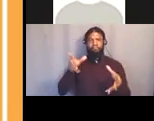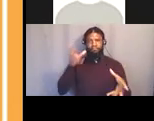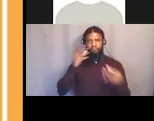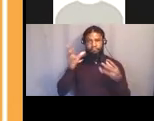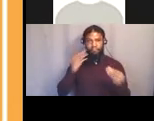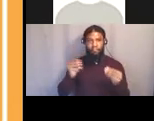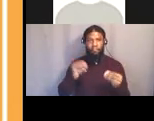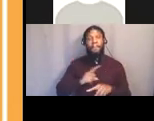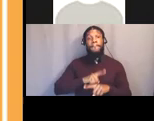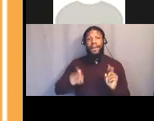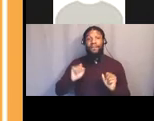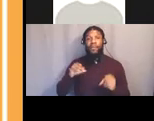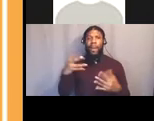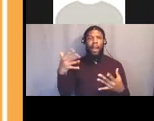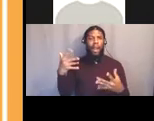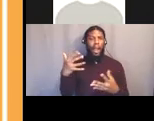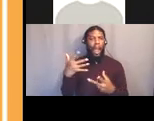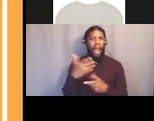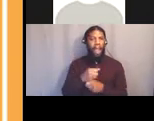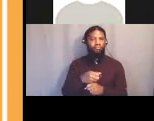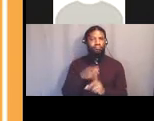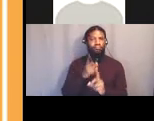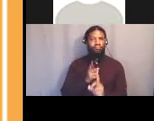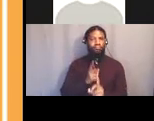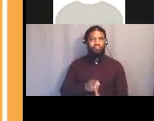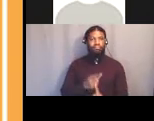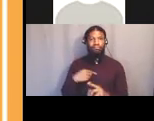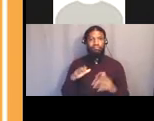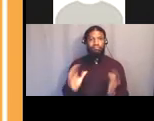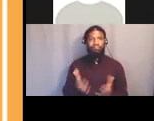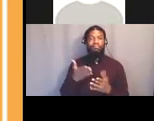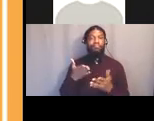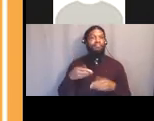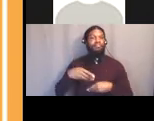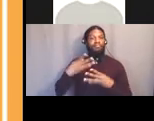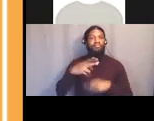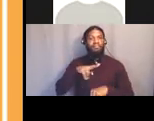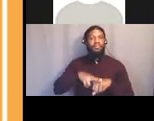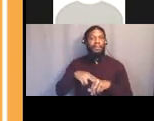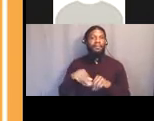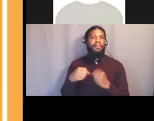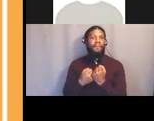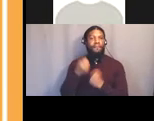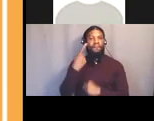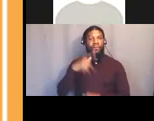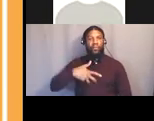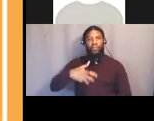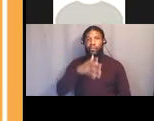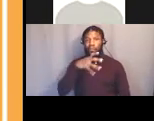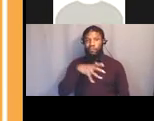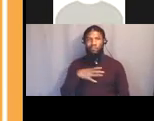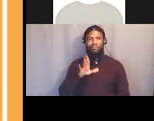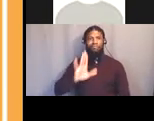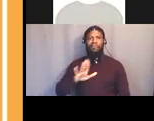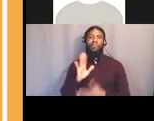encourage folks to go to National Advocates for Pregnant Women. Their website has some really good overviews